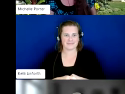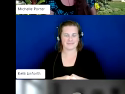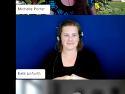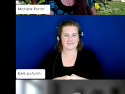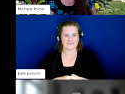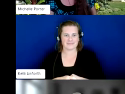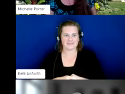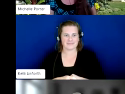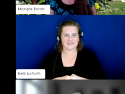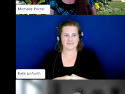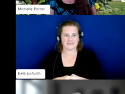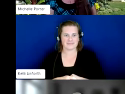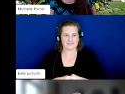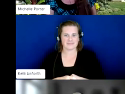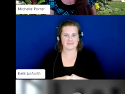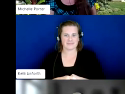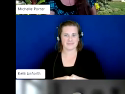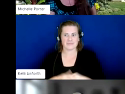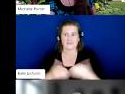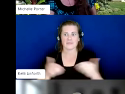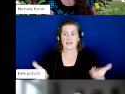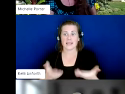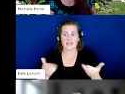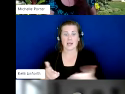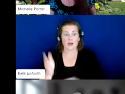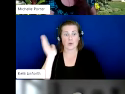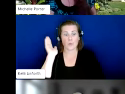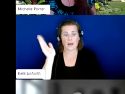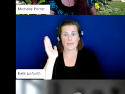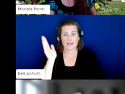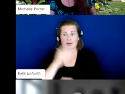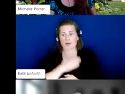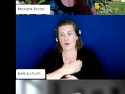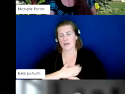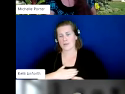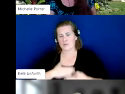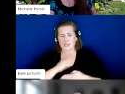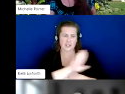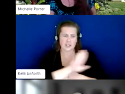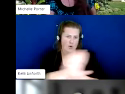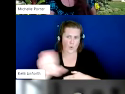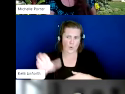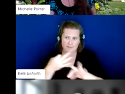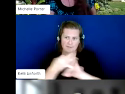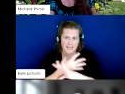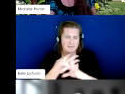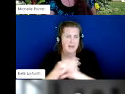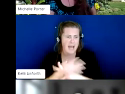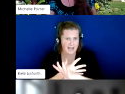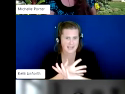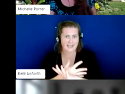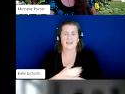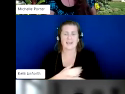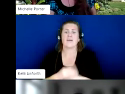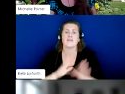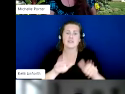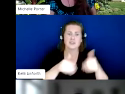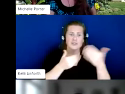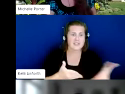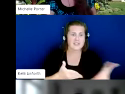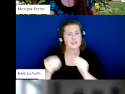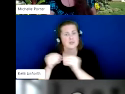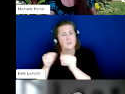And as most of our webinars, we always ask for your participant feedback to give us more information and suggestions for other future topics.